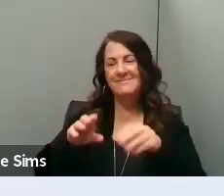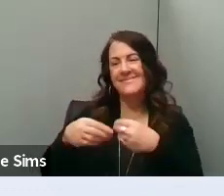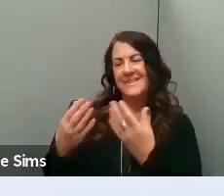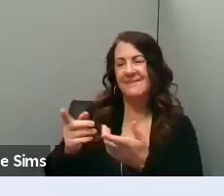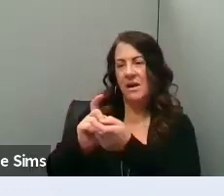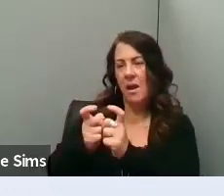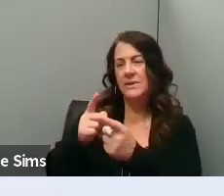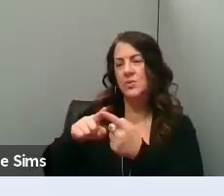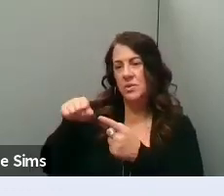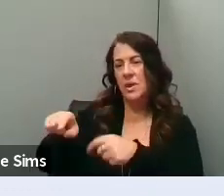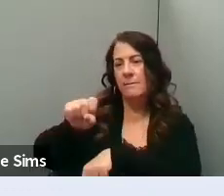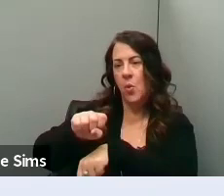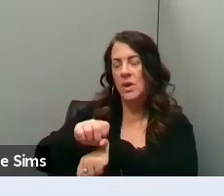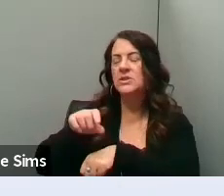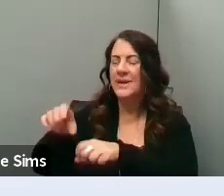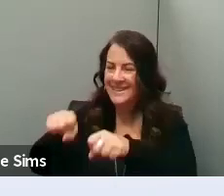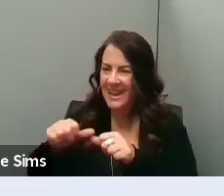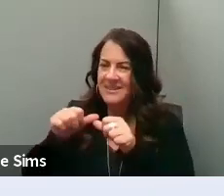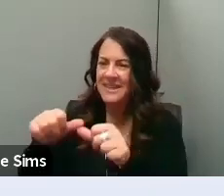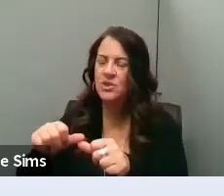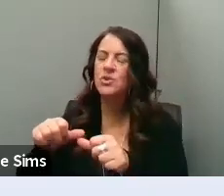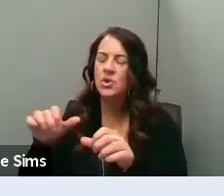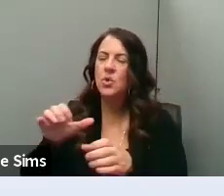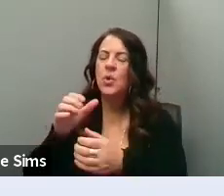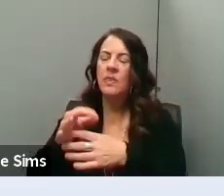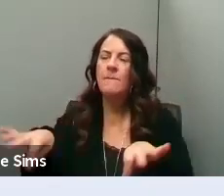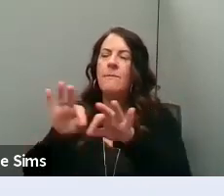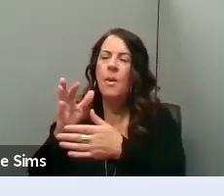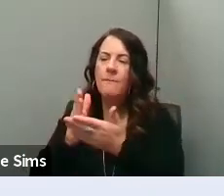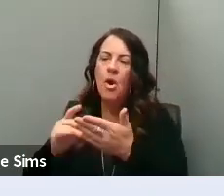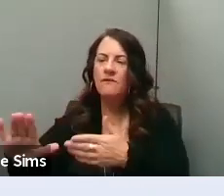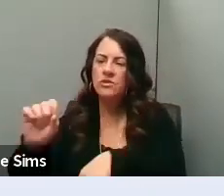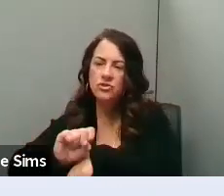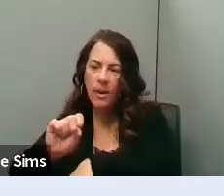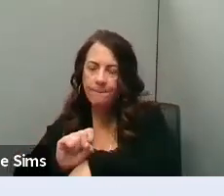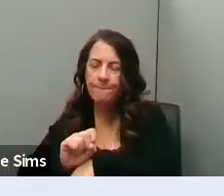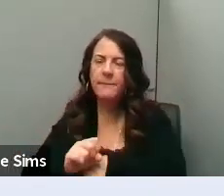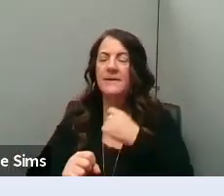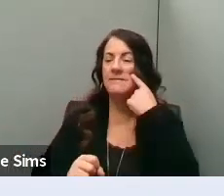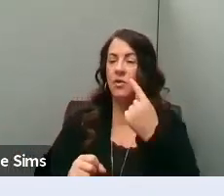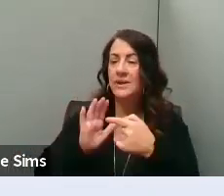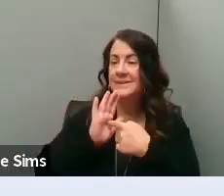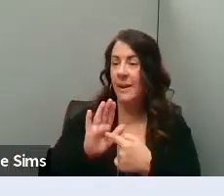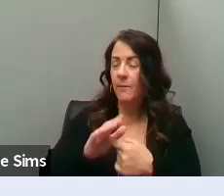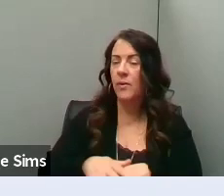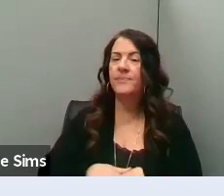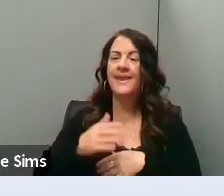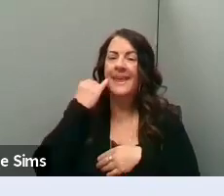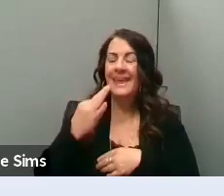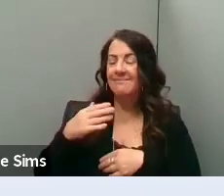employee to fulfill the essential functions of their job. So if the person who wants